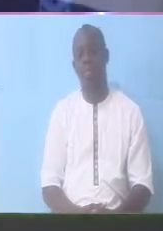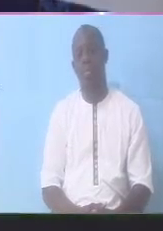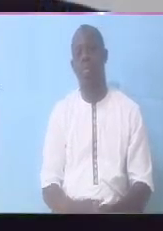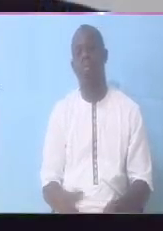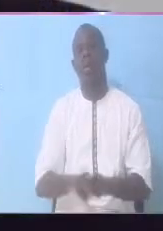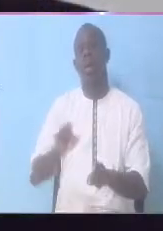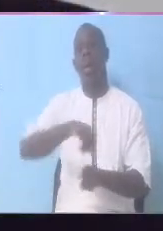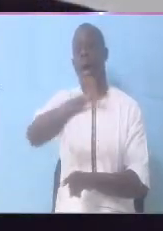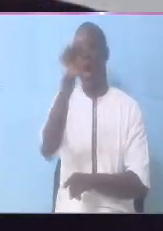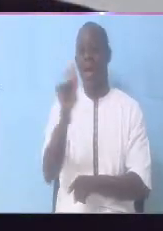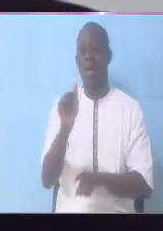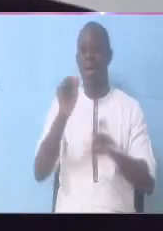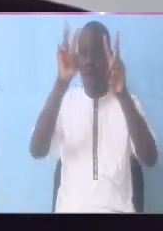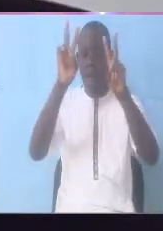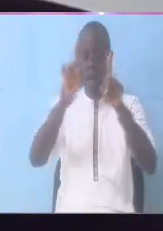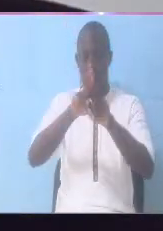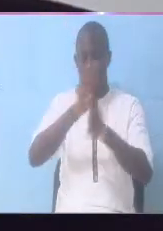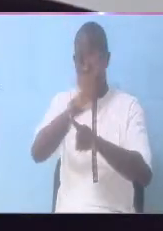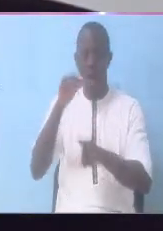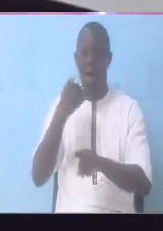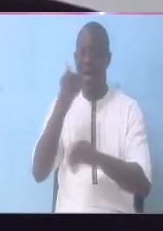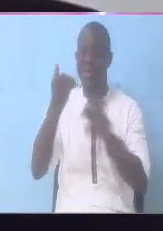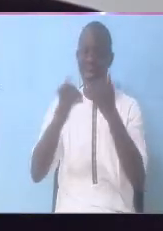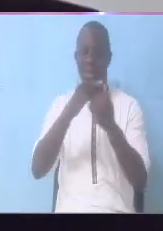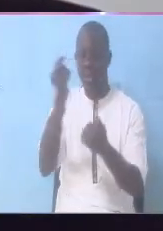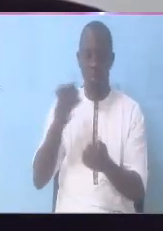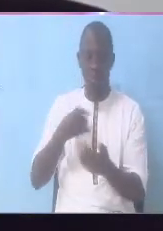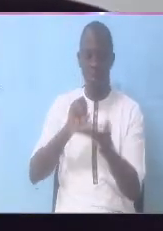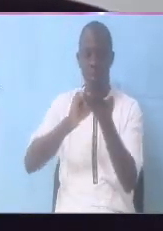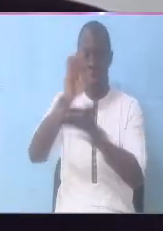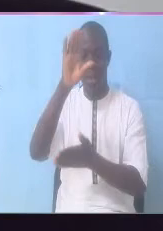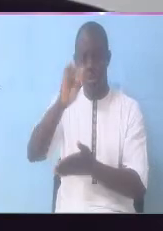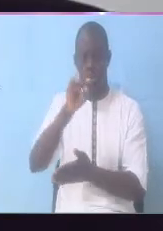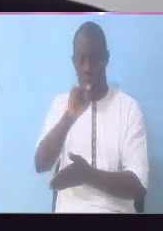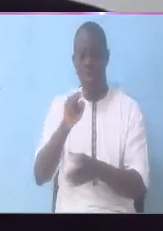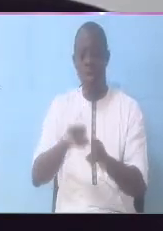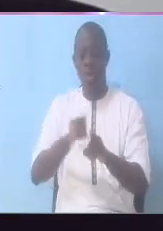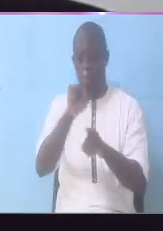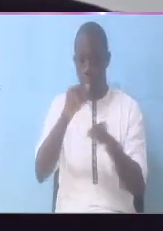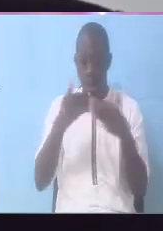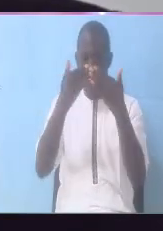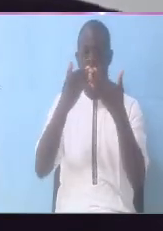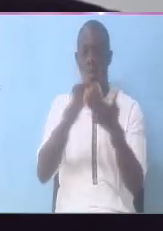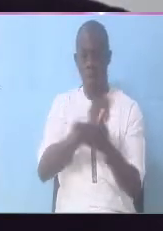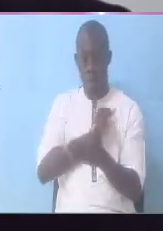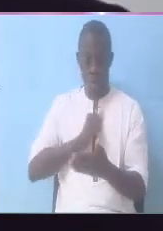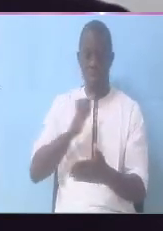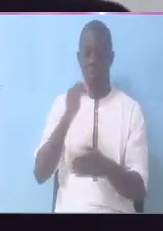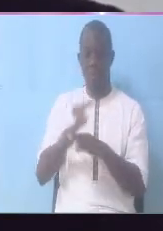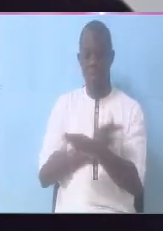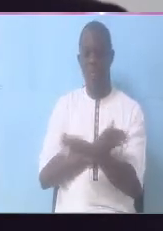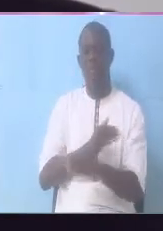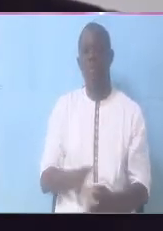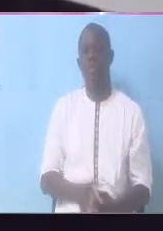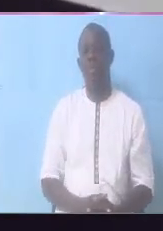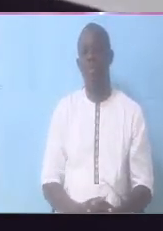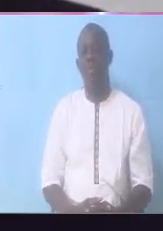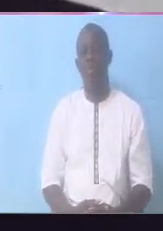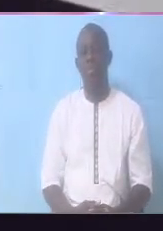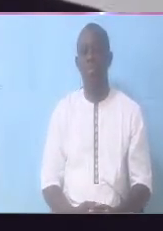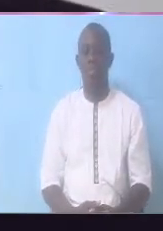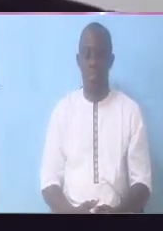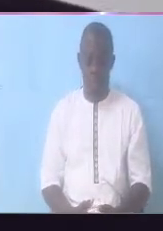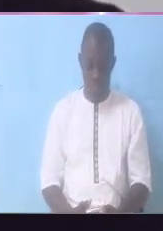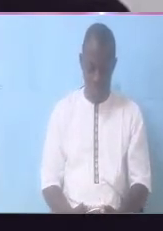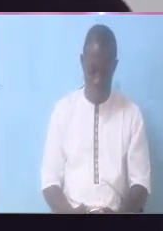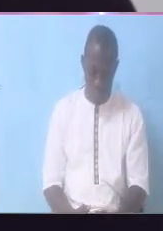And Jame did not authorize it. You told us that here. Sir, you missed the point. I said we talk about Lawyer